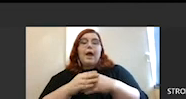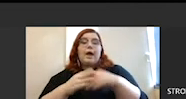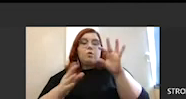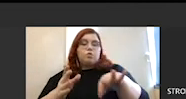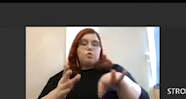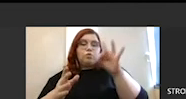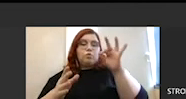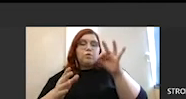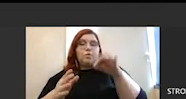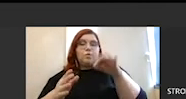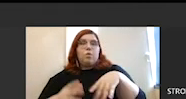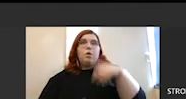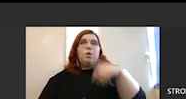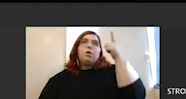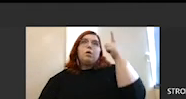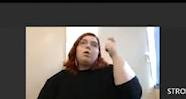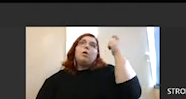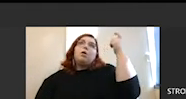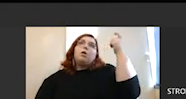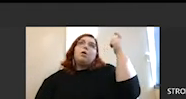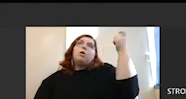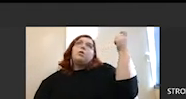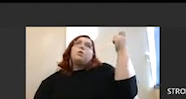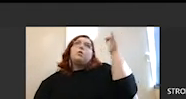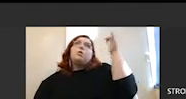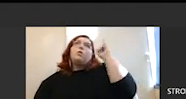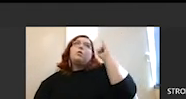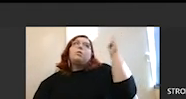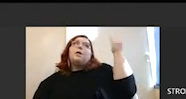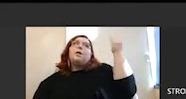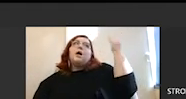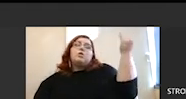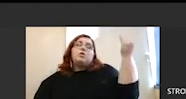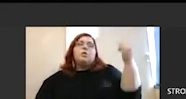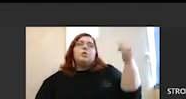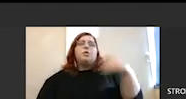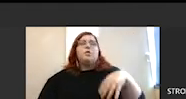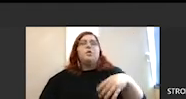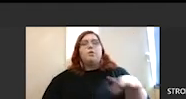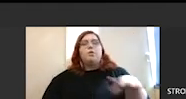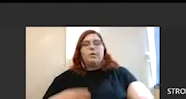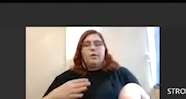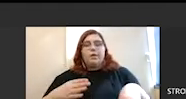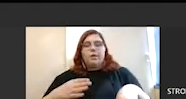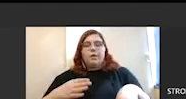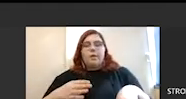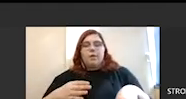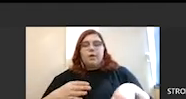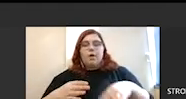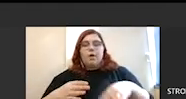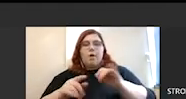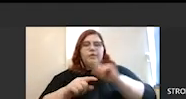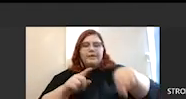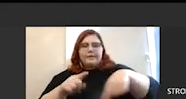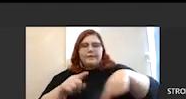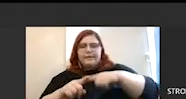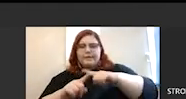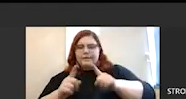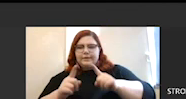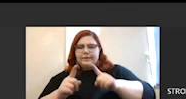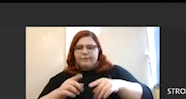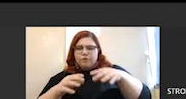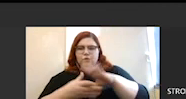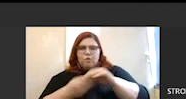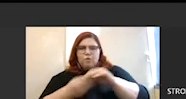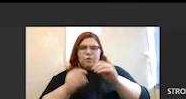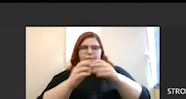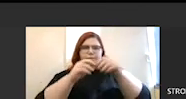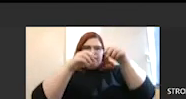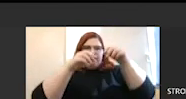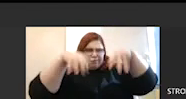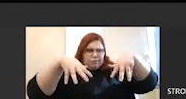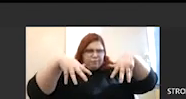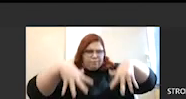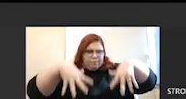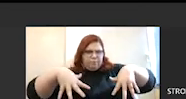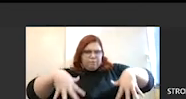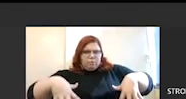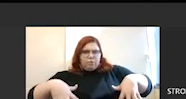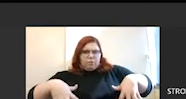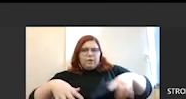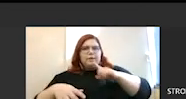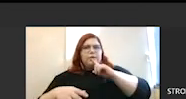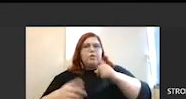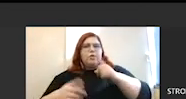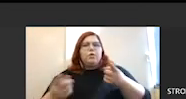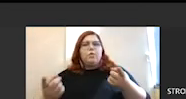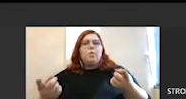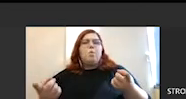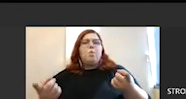or imagine or whatever. And then you have all of this separate story branch that tells you what could have happened